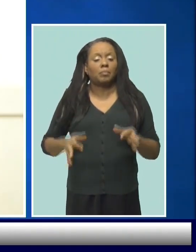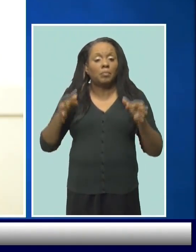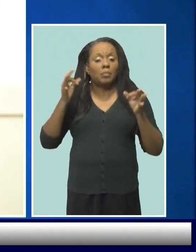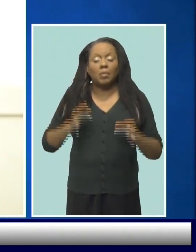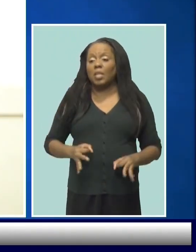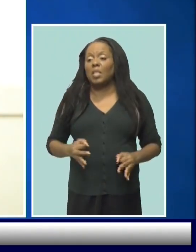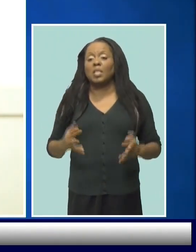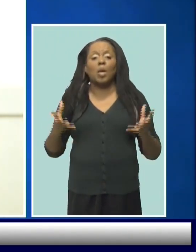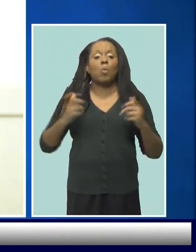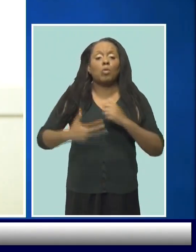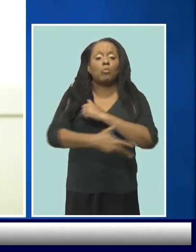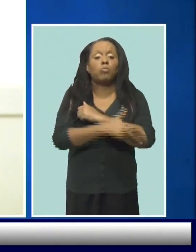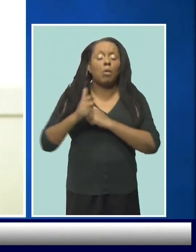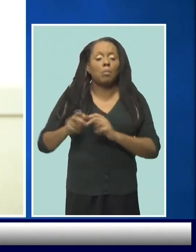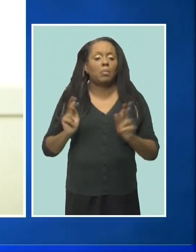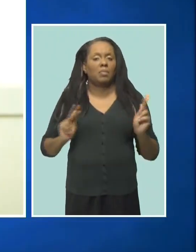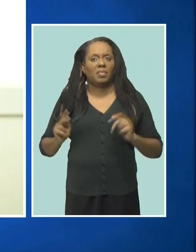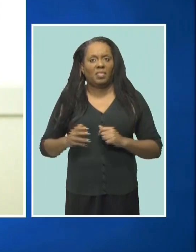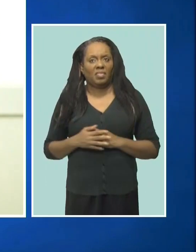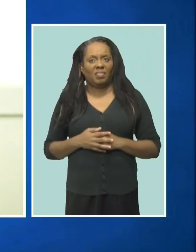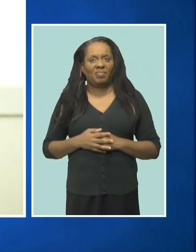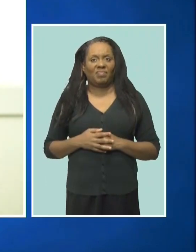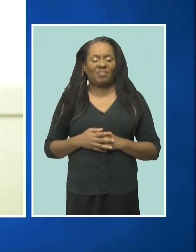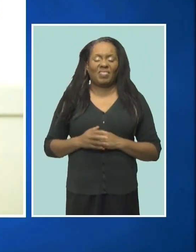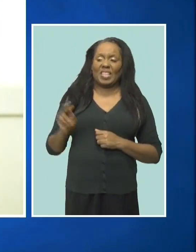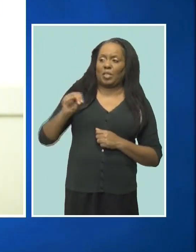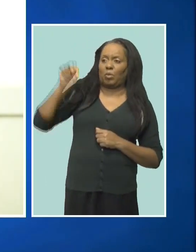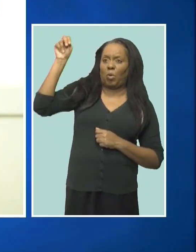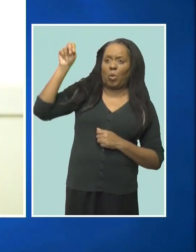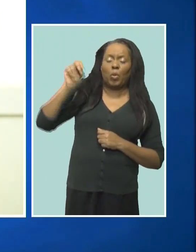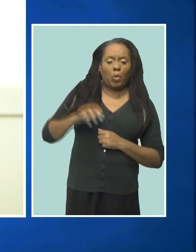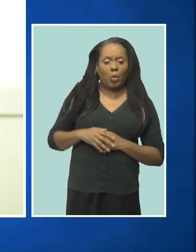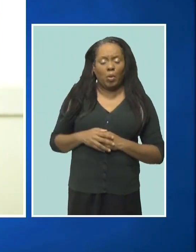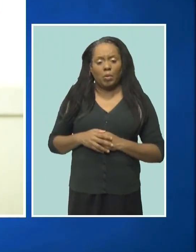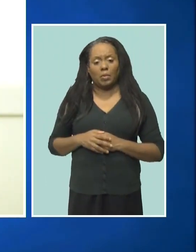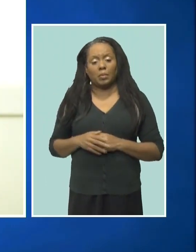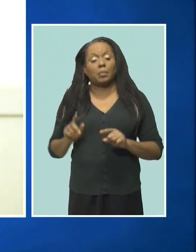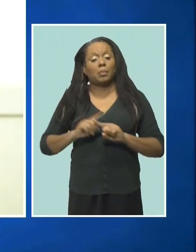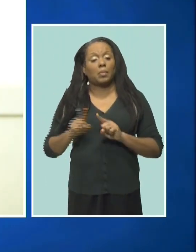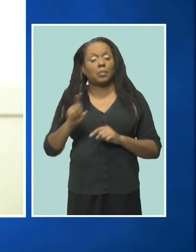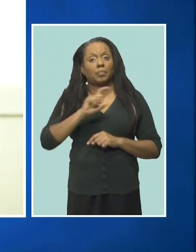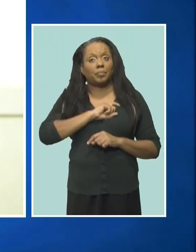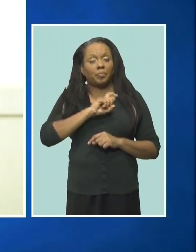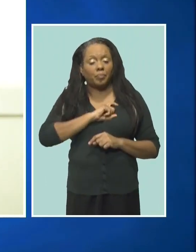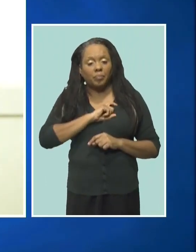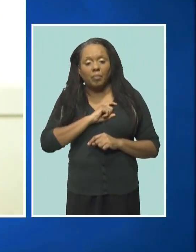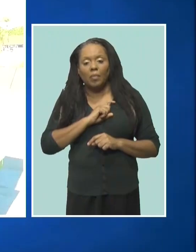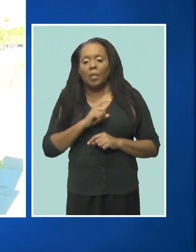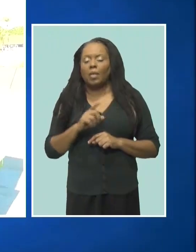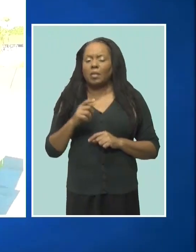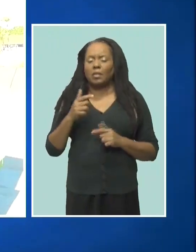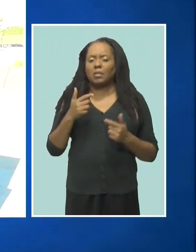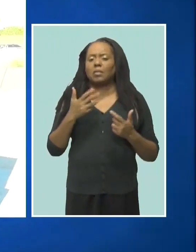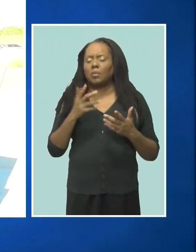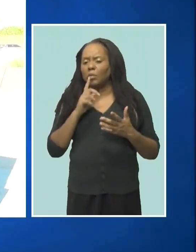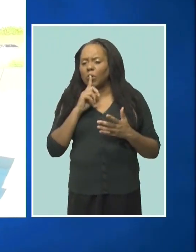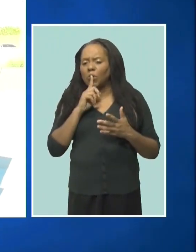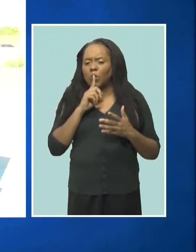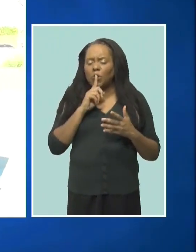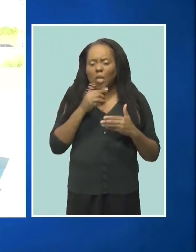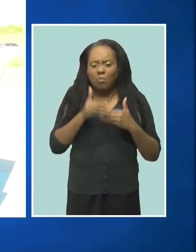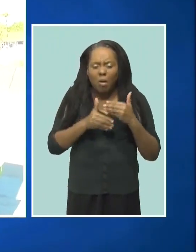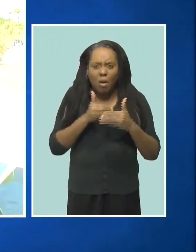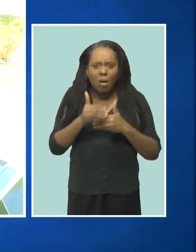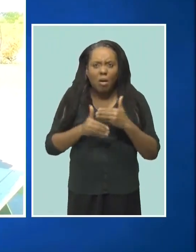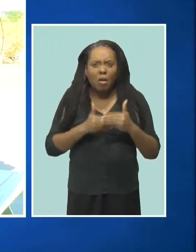rob people in the north of the island. However, lawmen are making inroads, with more than half of